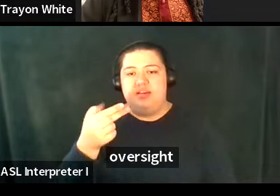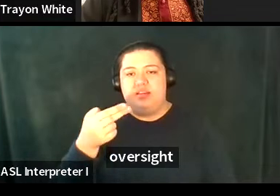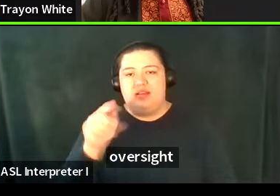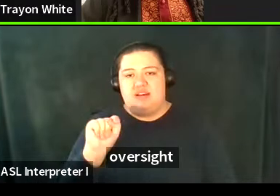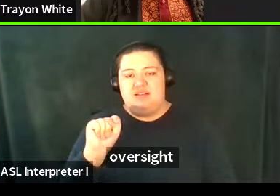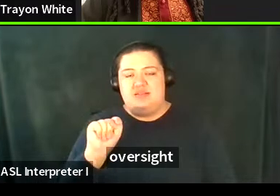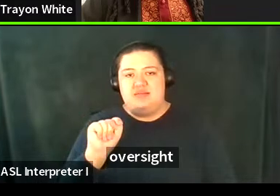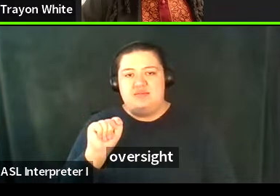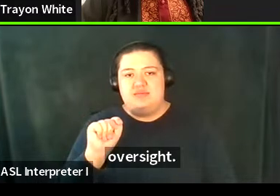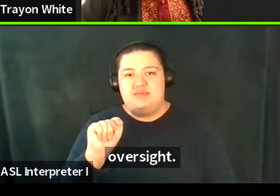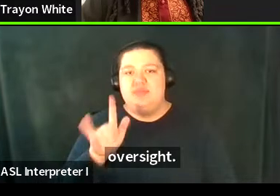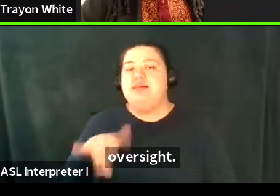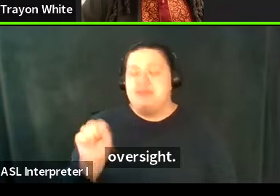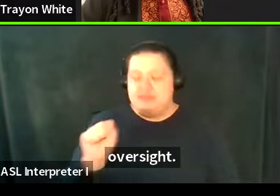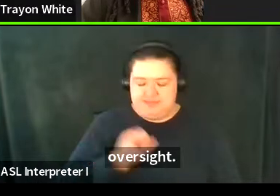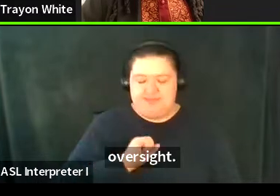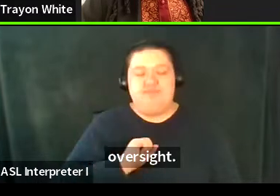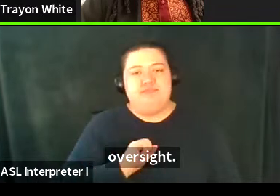Yep.